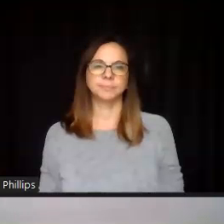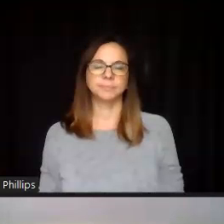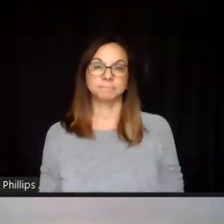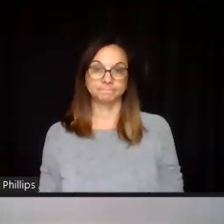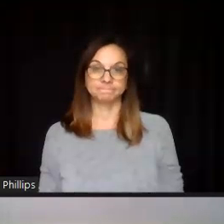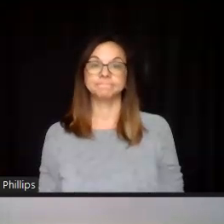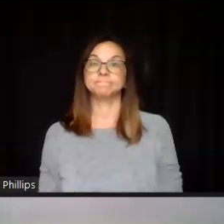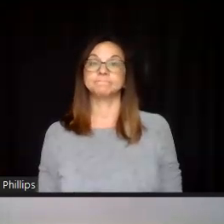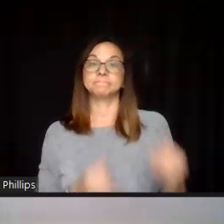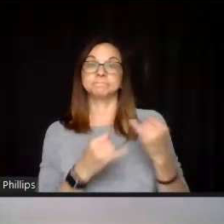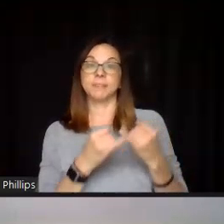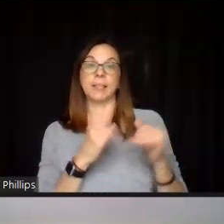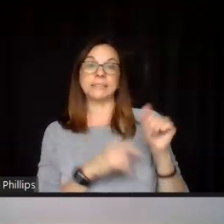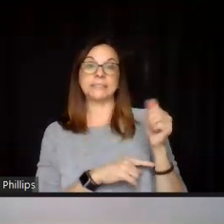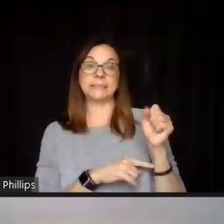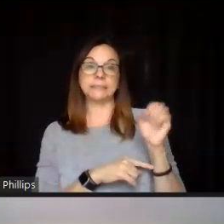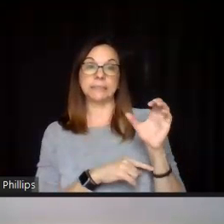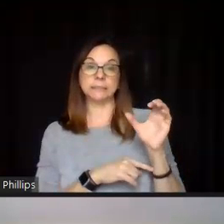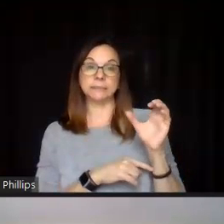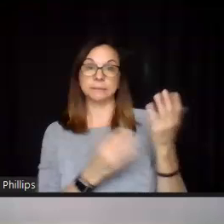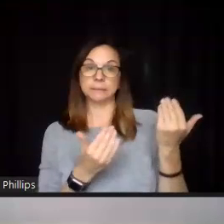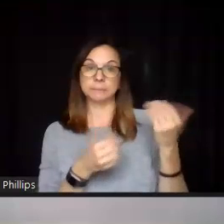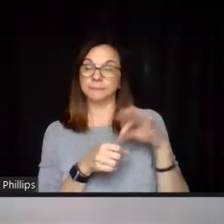Okay, last 10 seconds. Get it in.